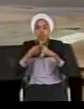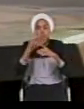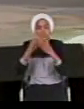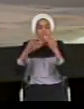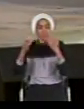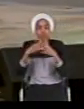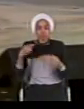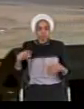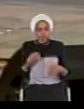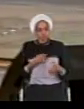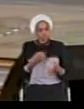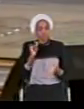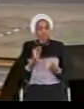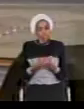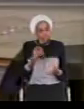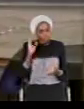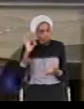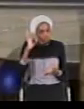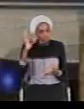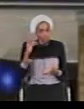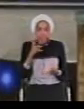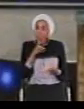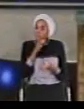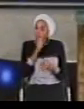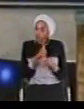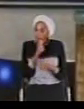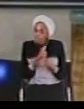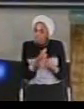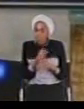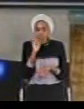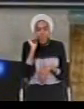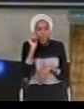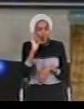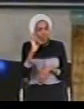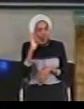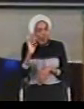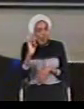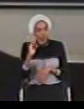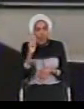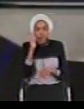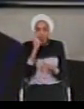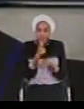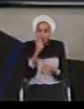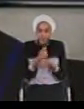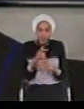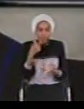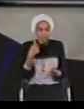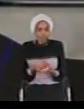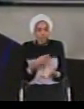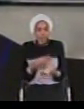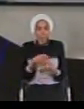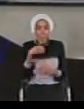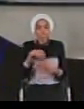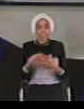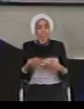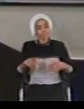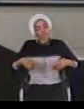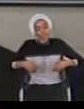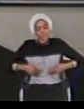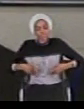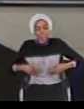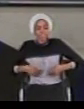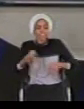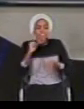who preach the right gospel, the saving gospel, in our younger years,